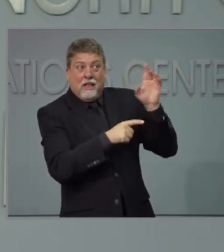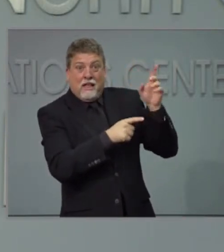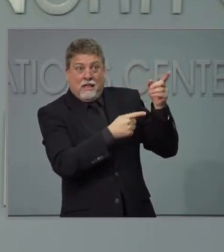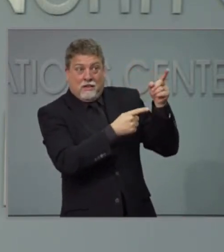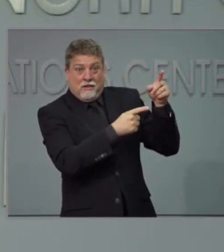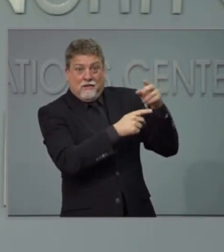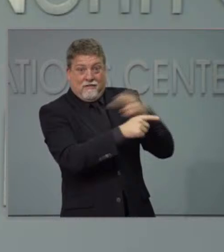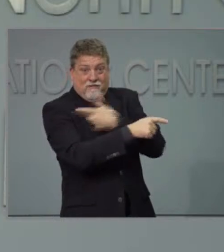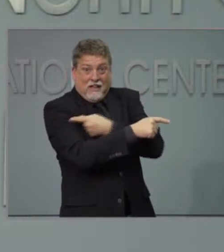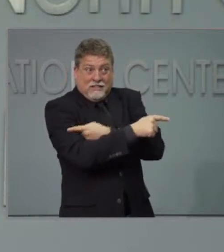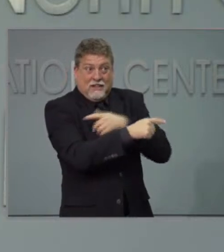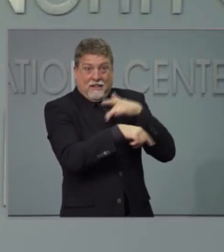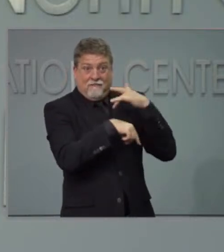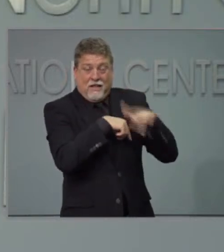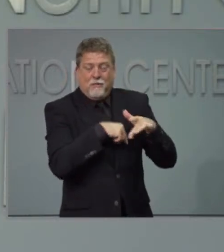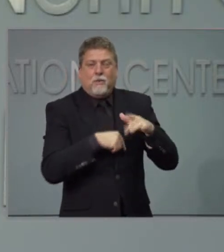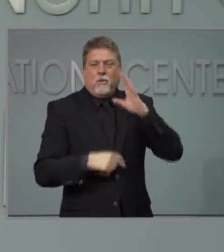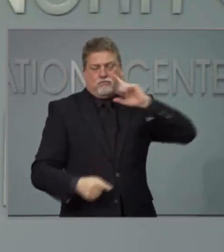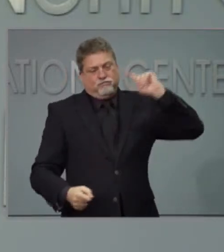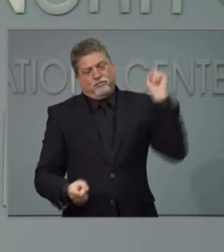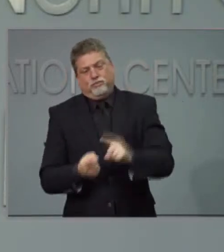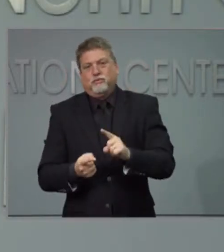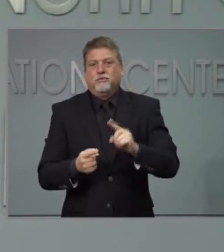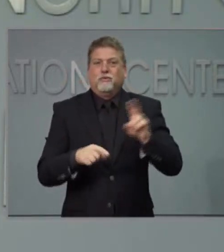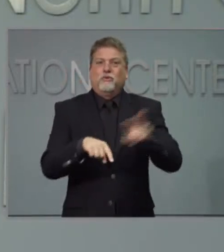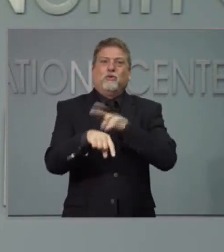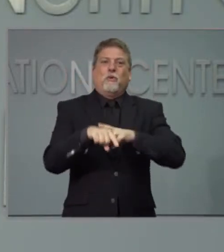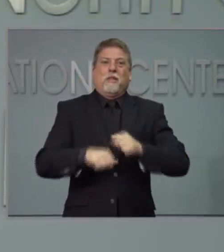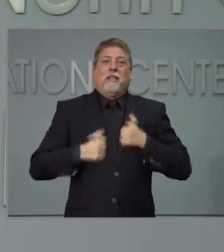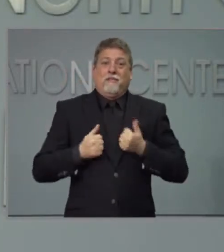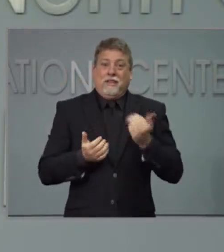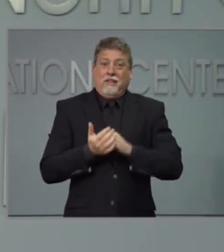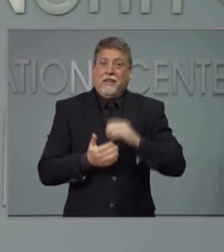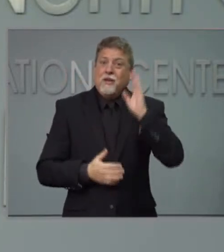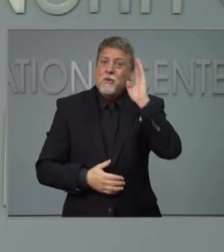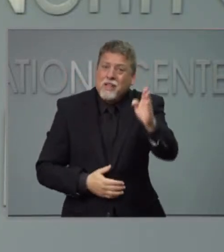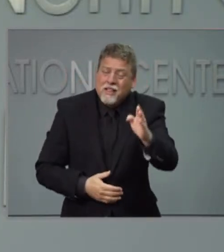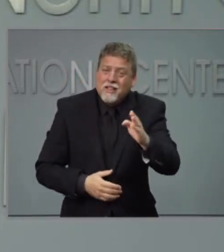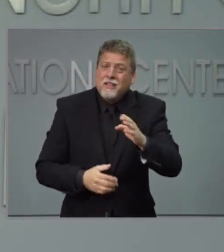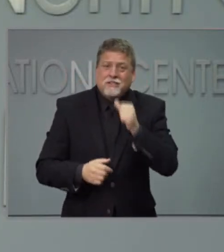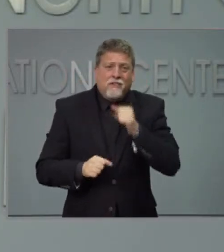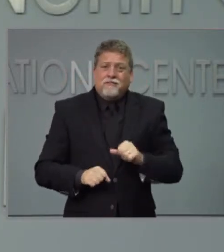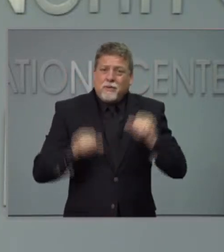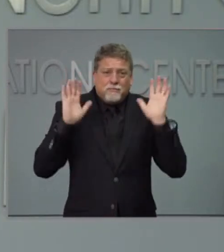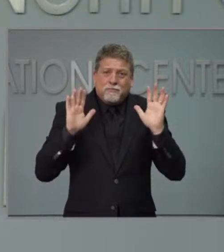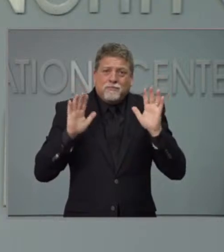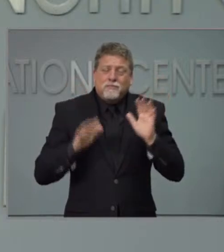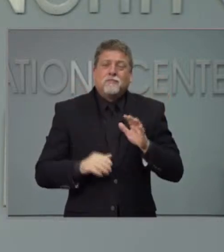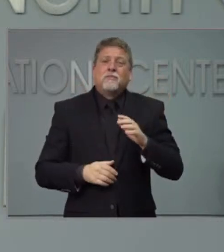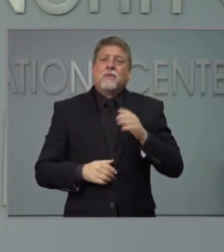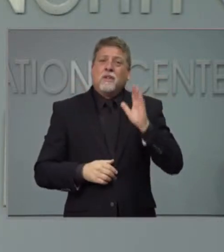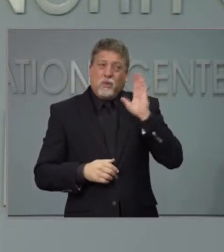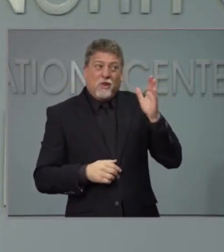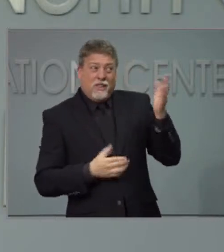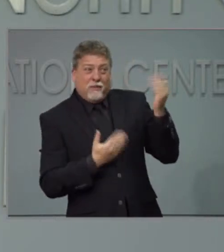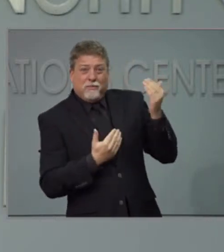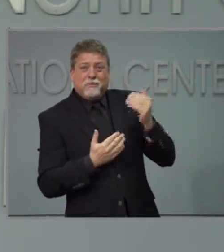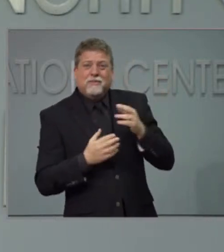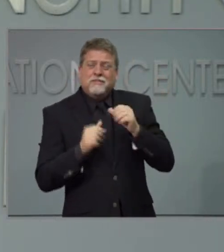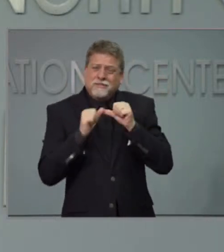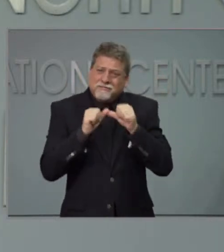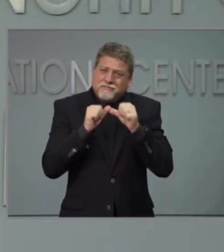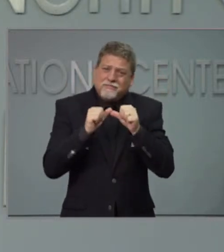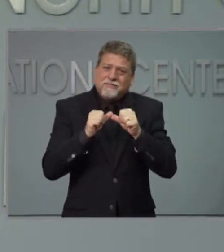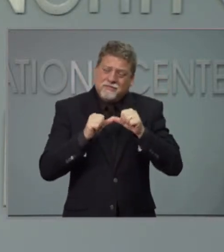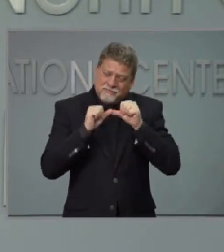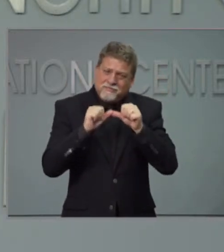the spread and to help get us back to normal. And they're coming soon. And let's bridge